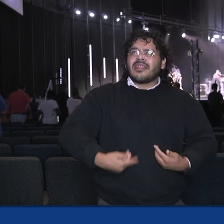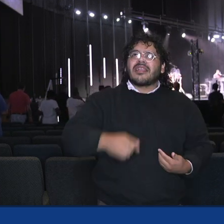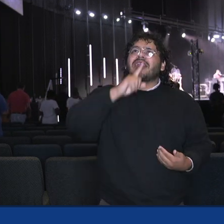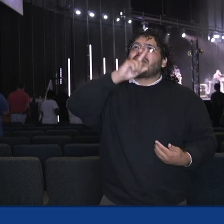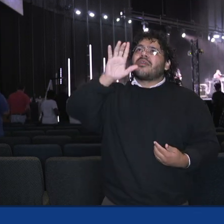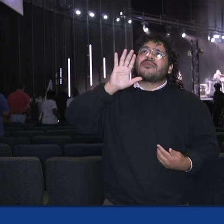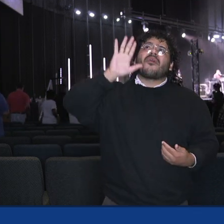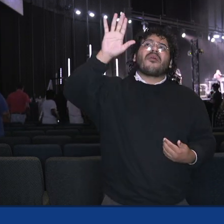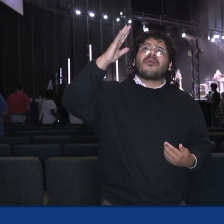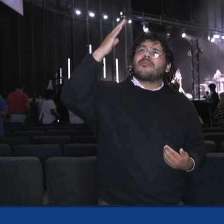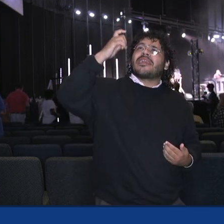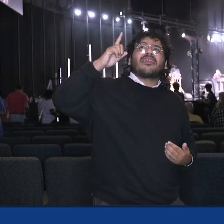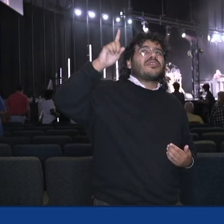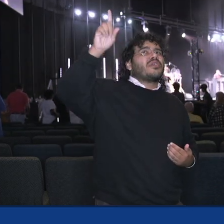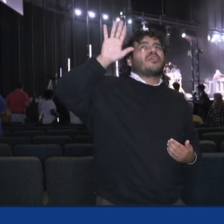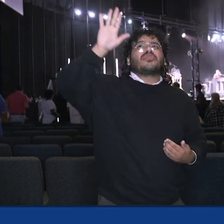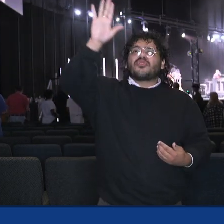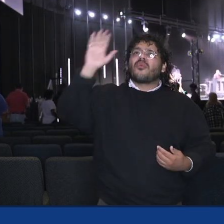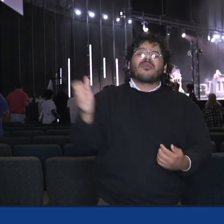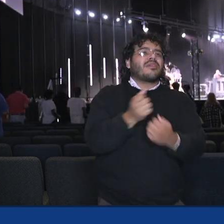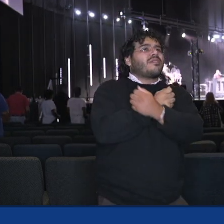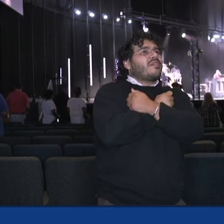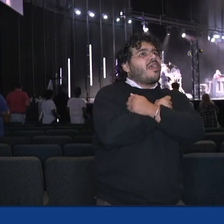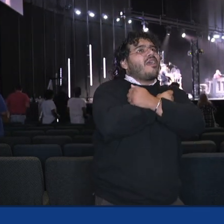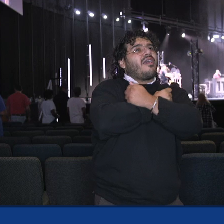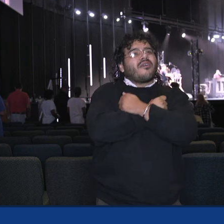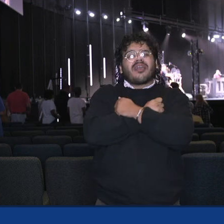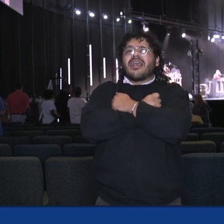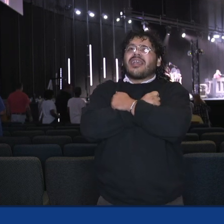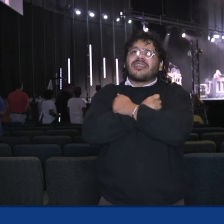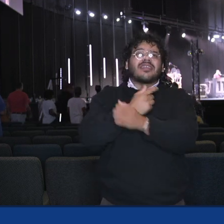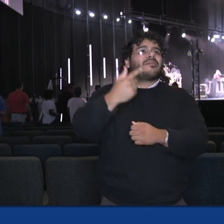Lord, because of your love.